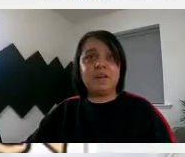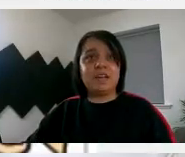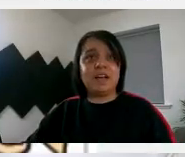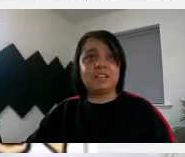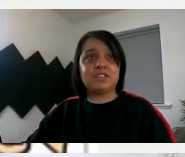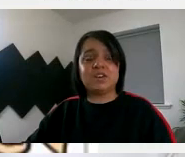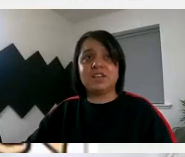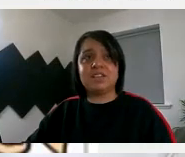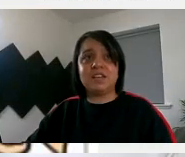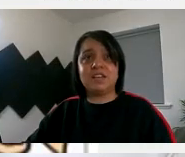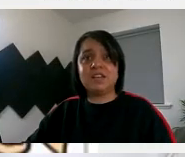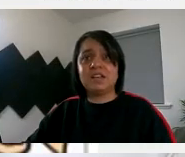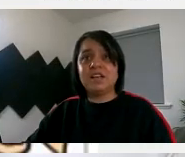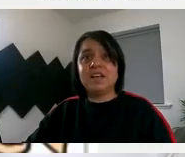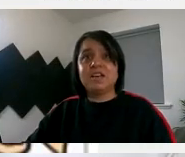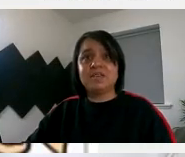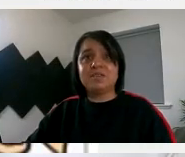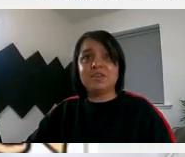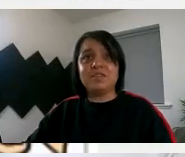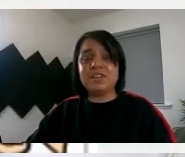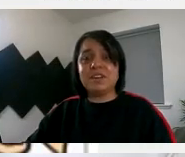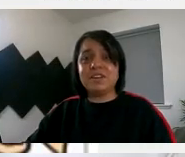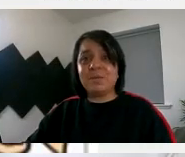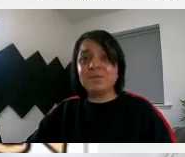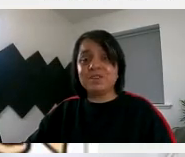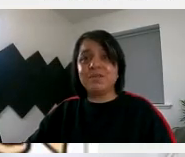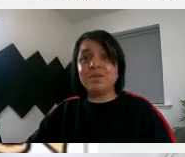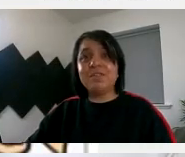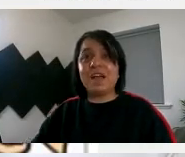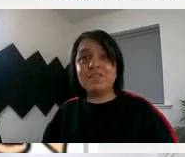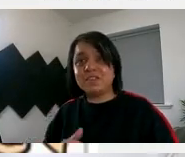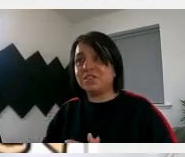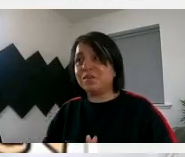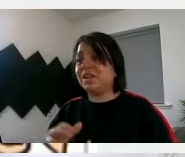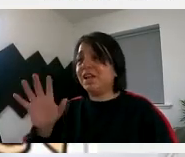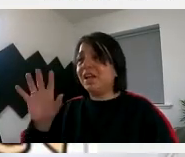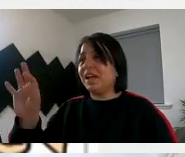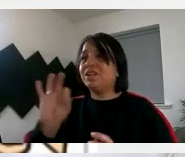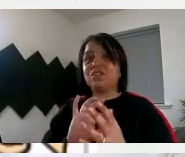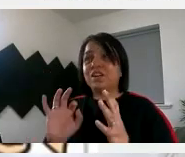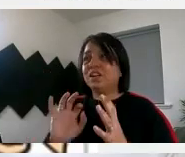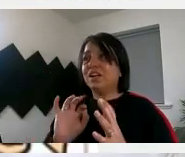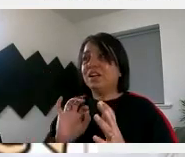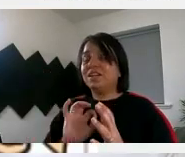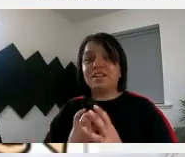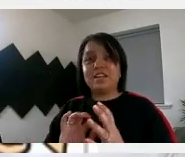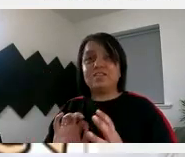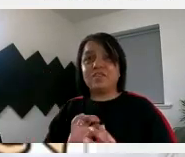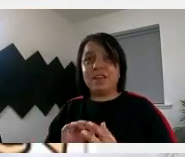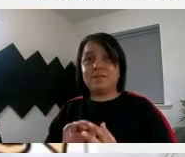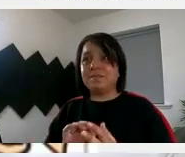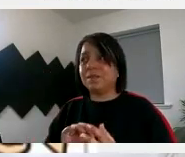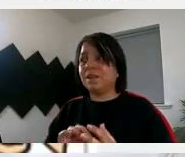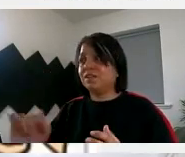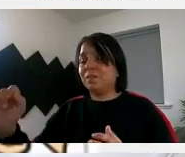alphabet has a sign as seen. So those of you that got your cameras on, or even if you haven't, you can do it. Can you sign the letter of your